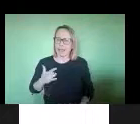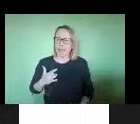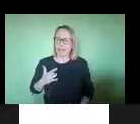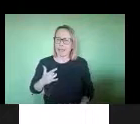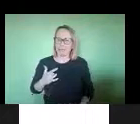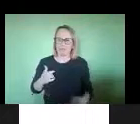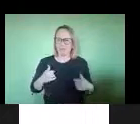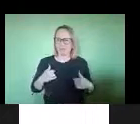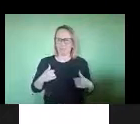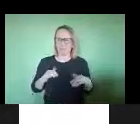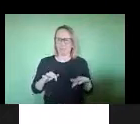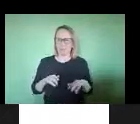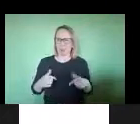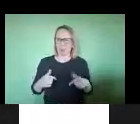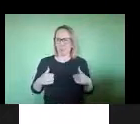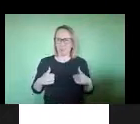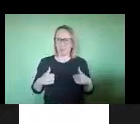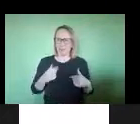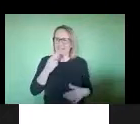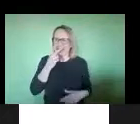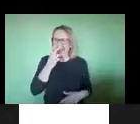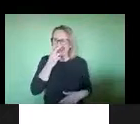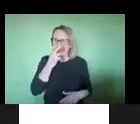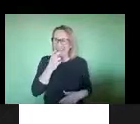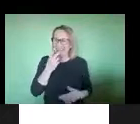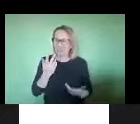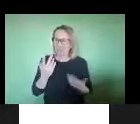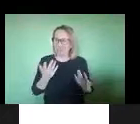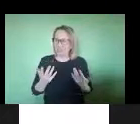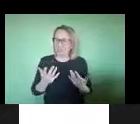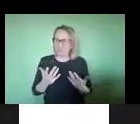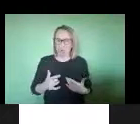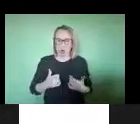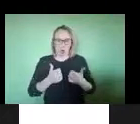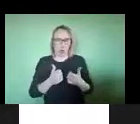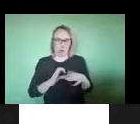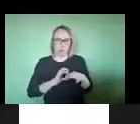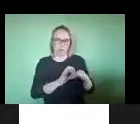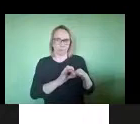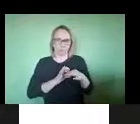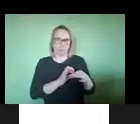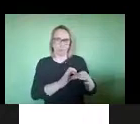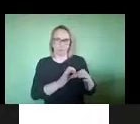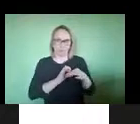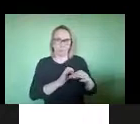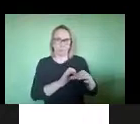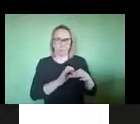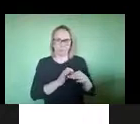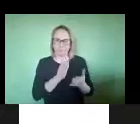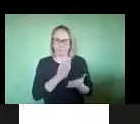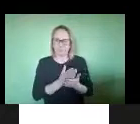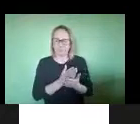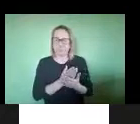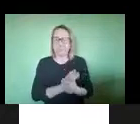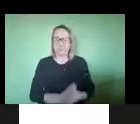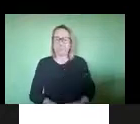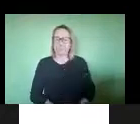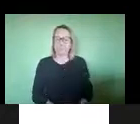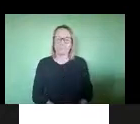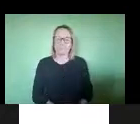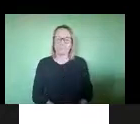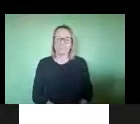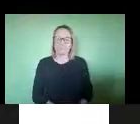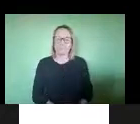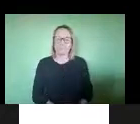use the computers before, and so it was really good to have somebody else that you could connect with really totally.